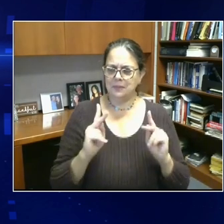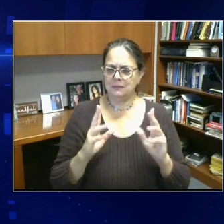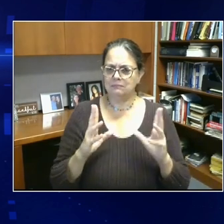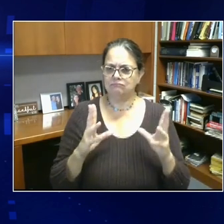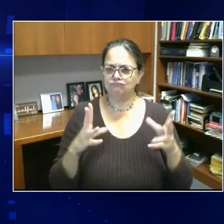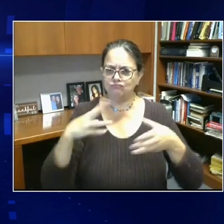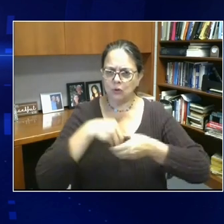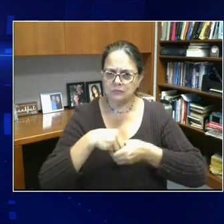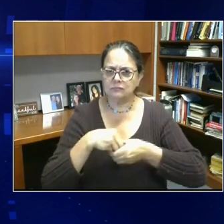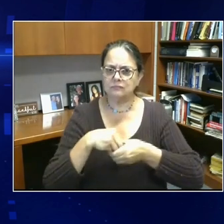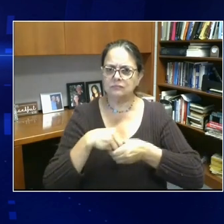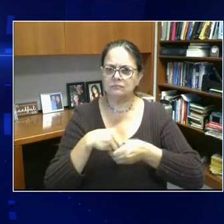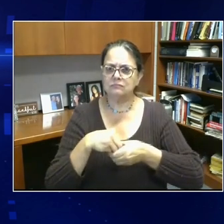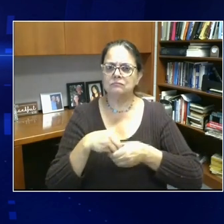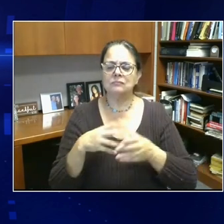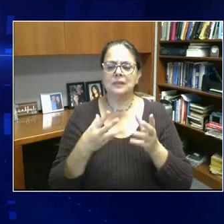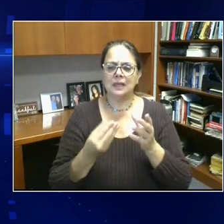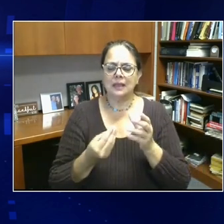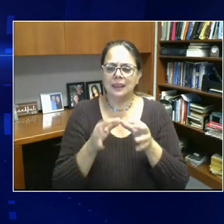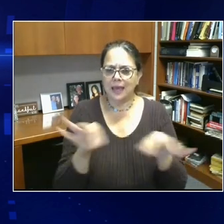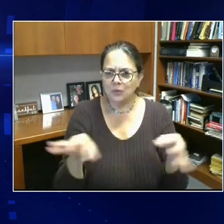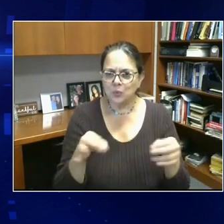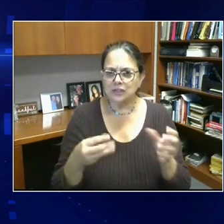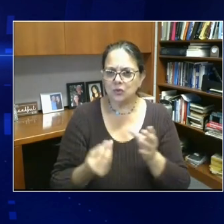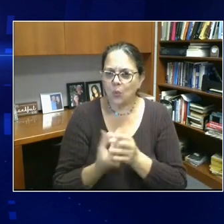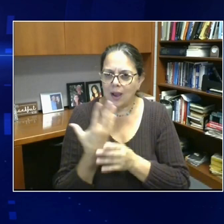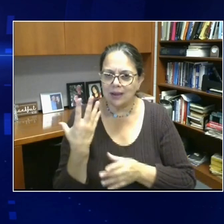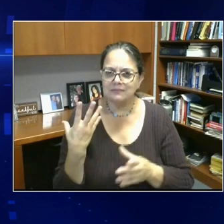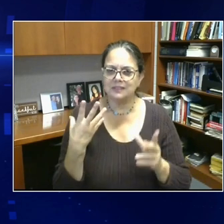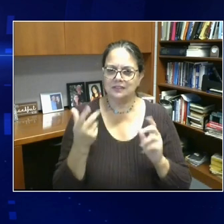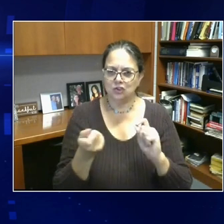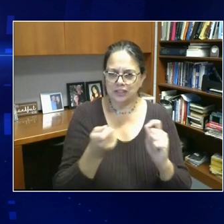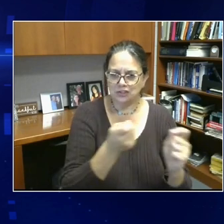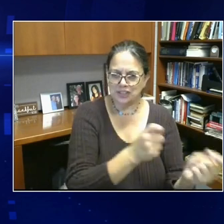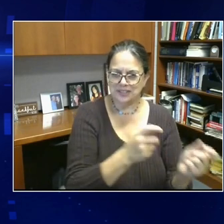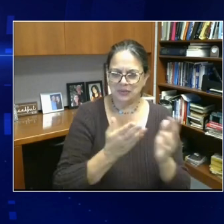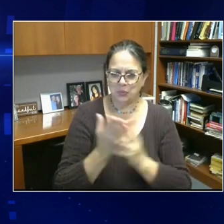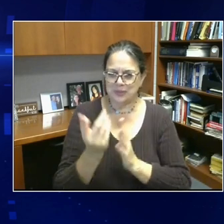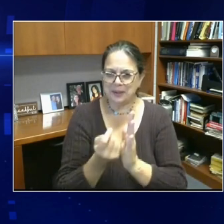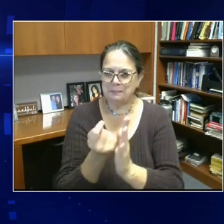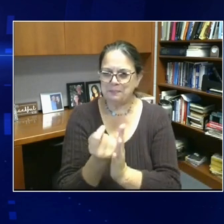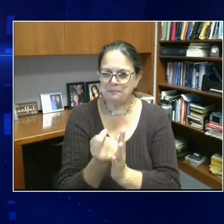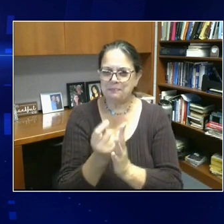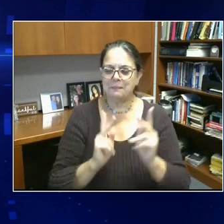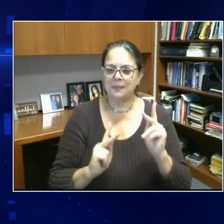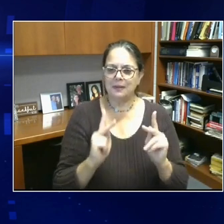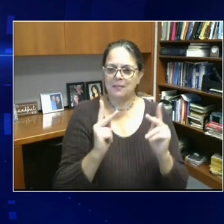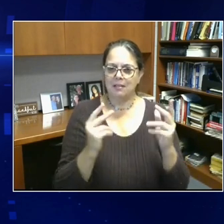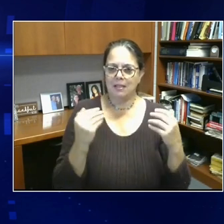We know that when a community maintains a critical mass, its language thrives and evolves,